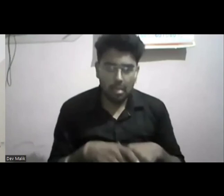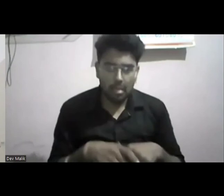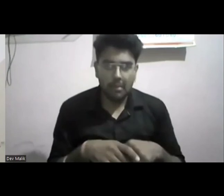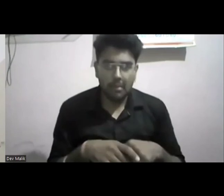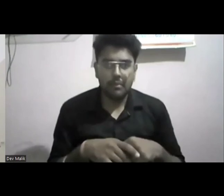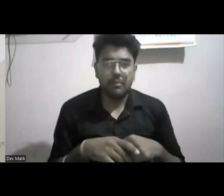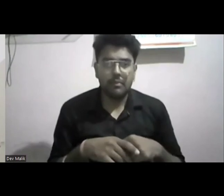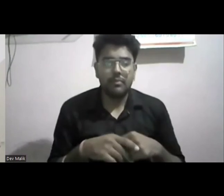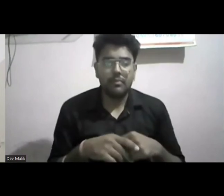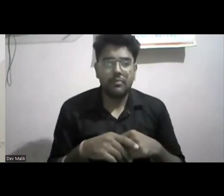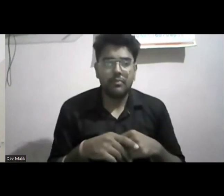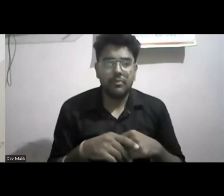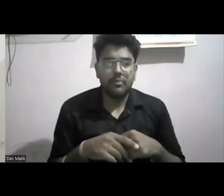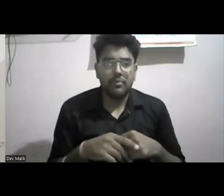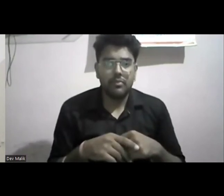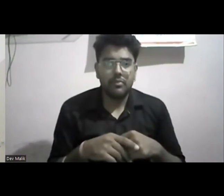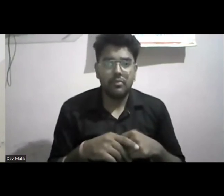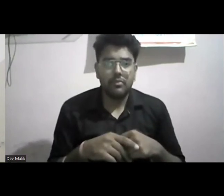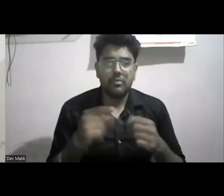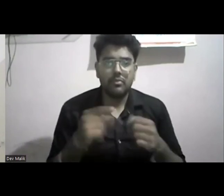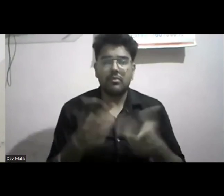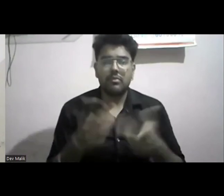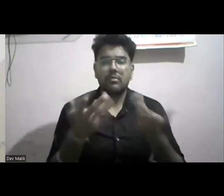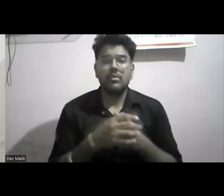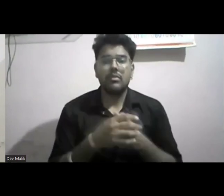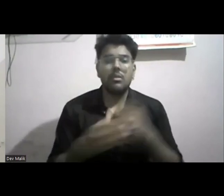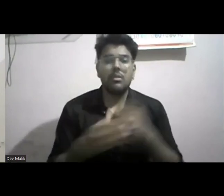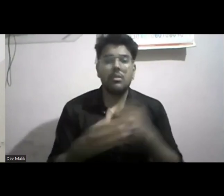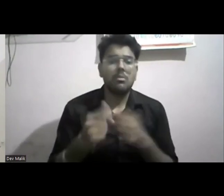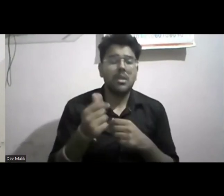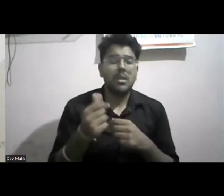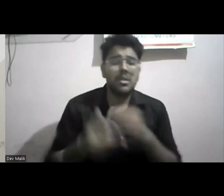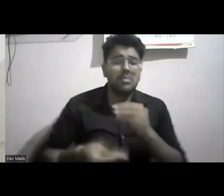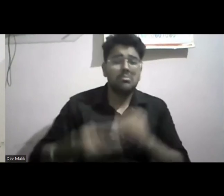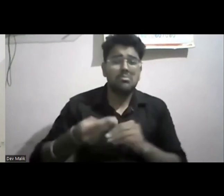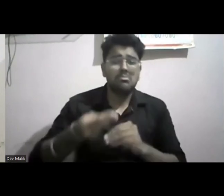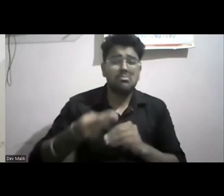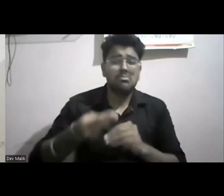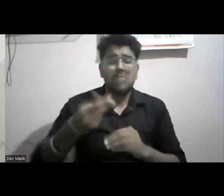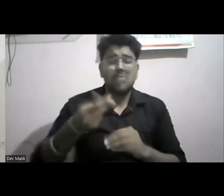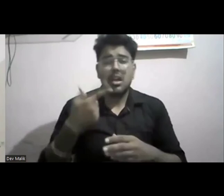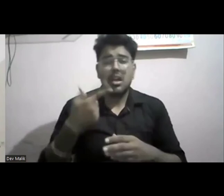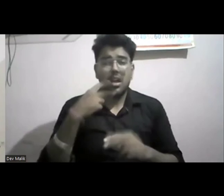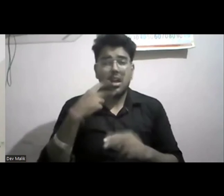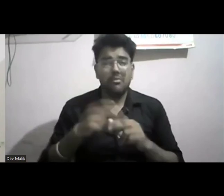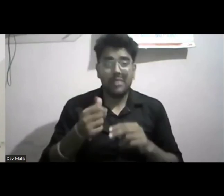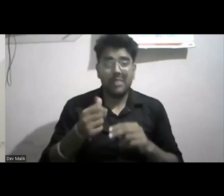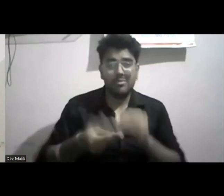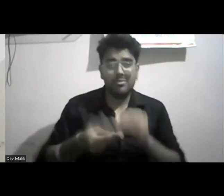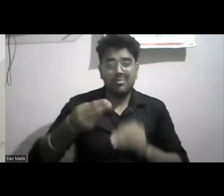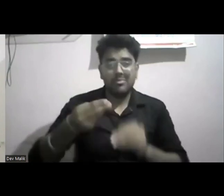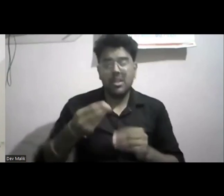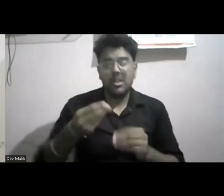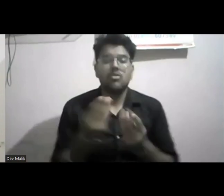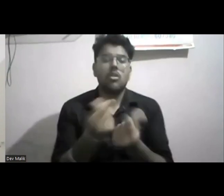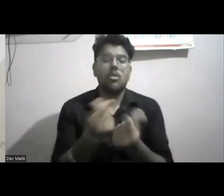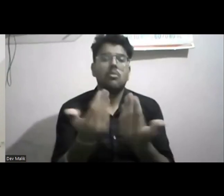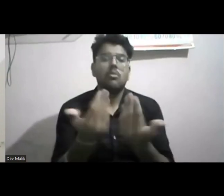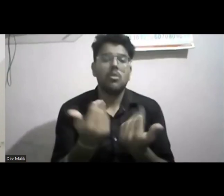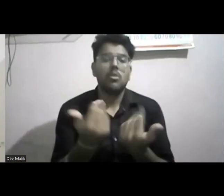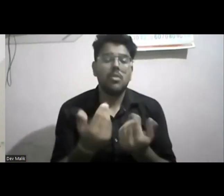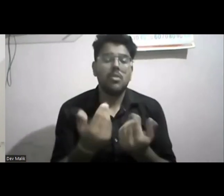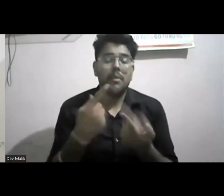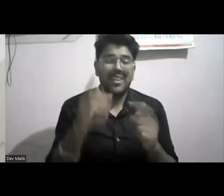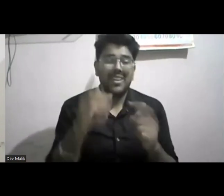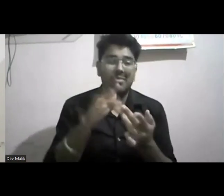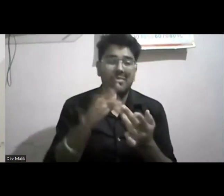privileged class, so he has spent more money from 2005 till today. And ma'am, one thing I